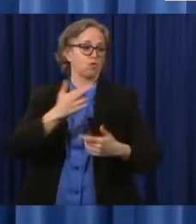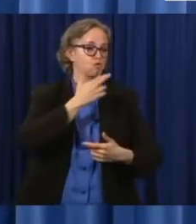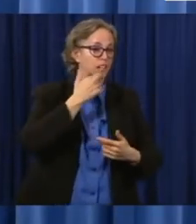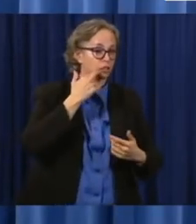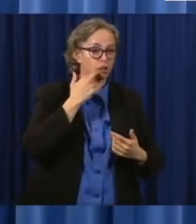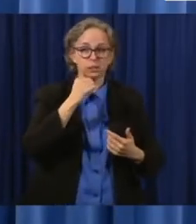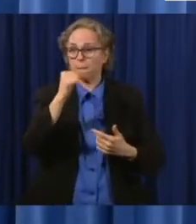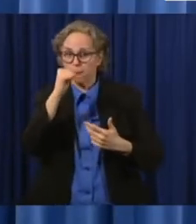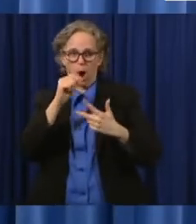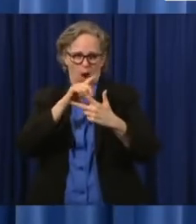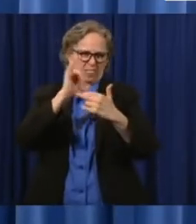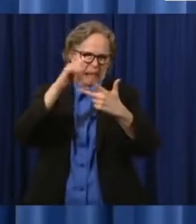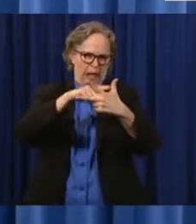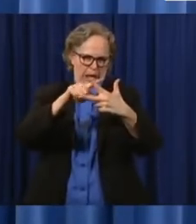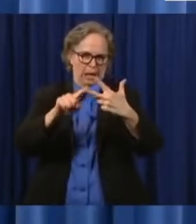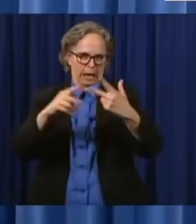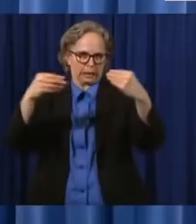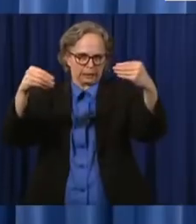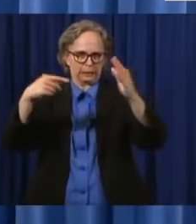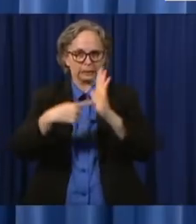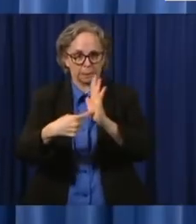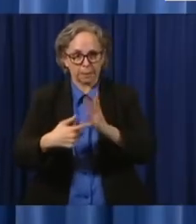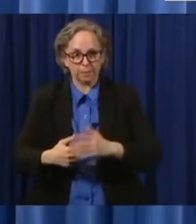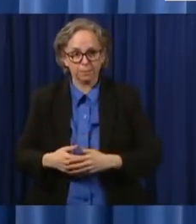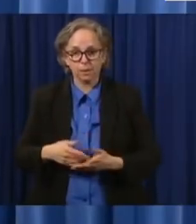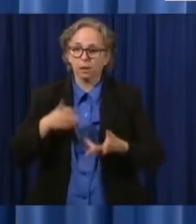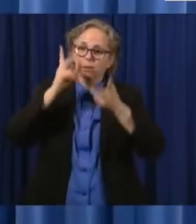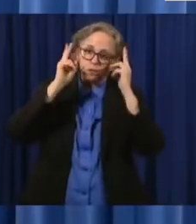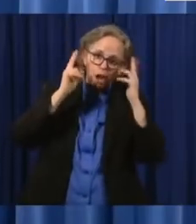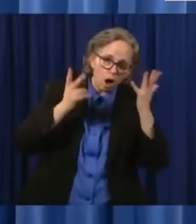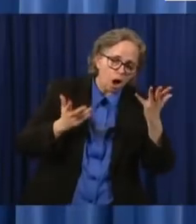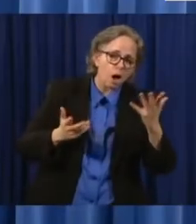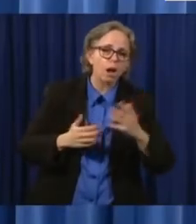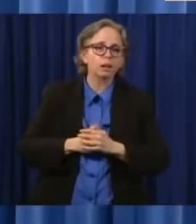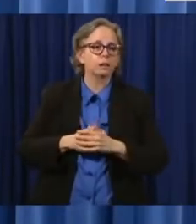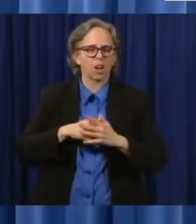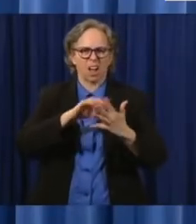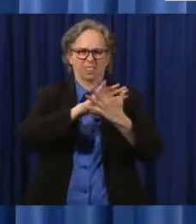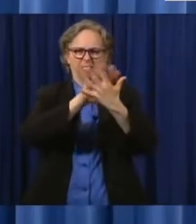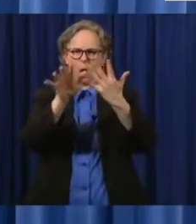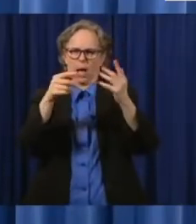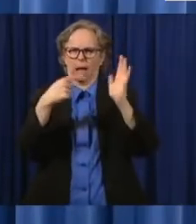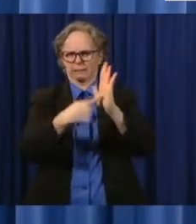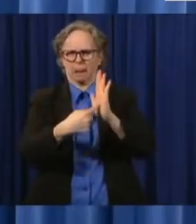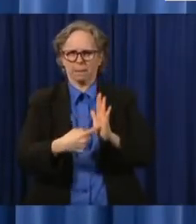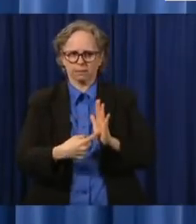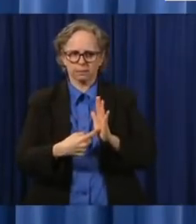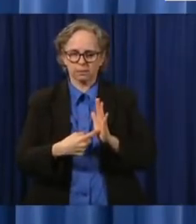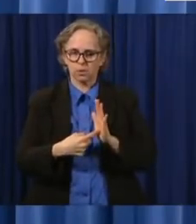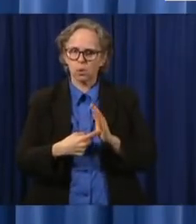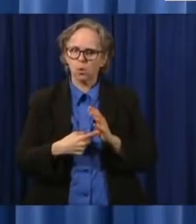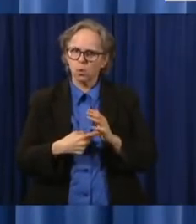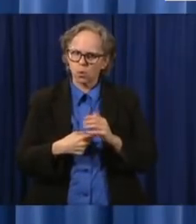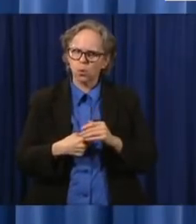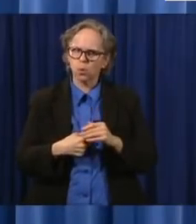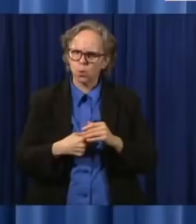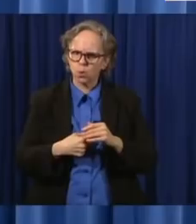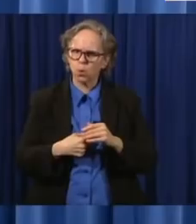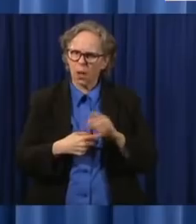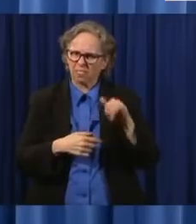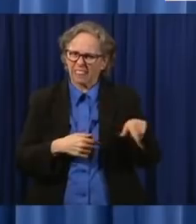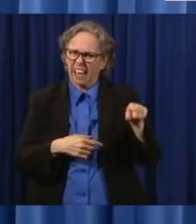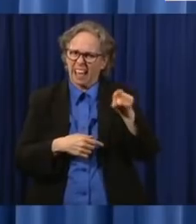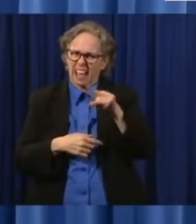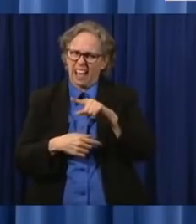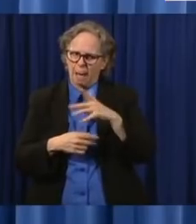bars and salons and all of those things, that carved a new exception to